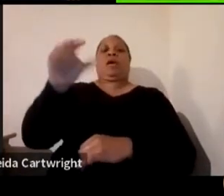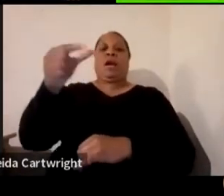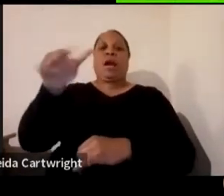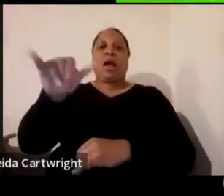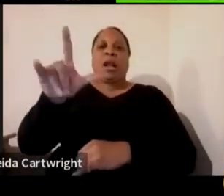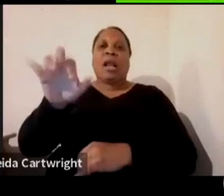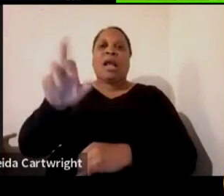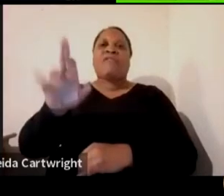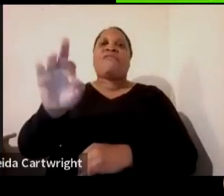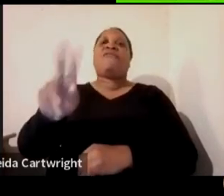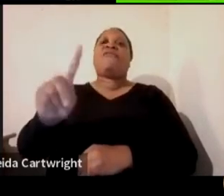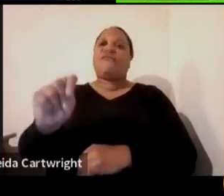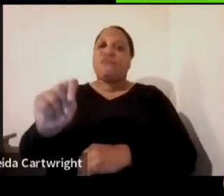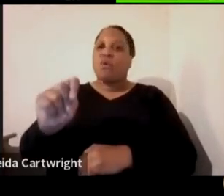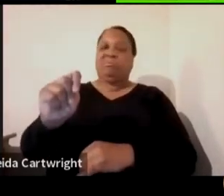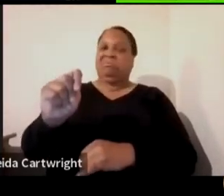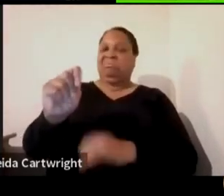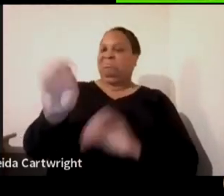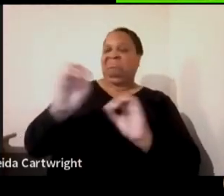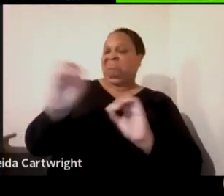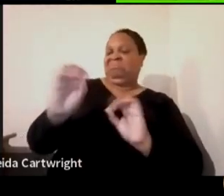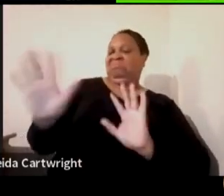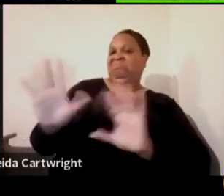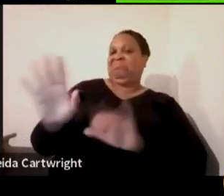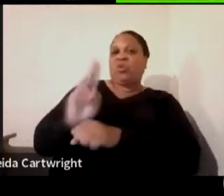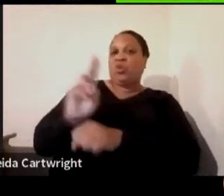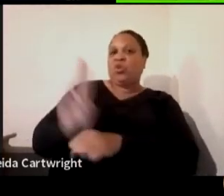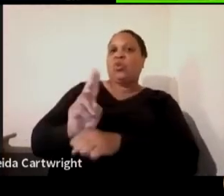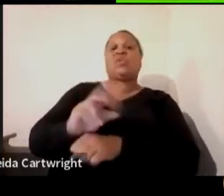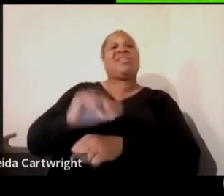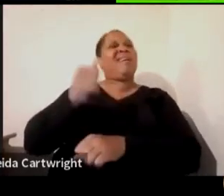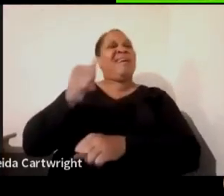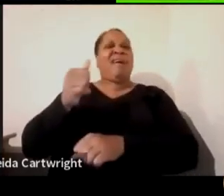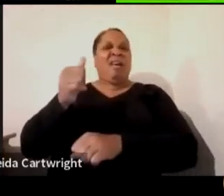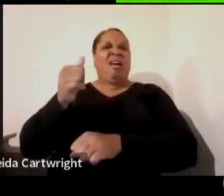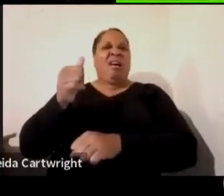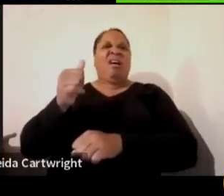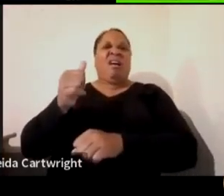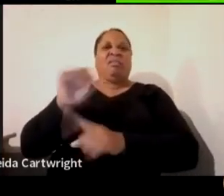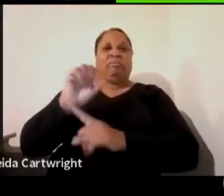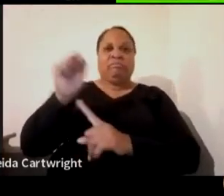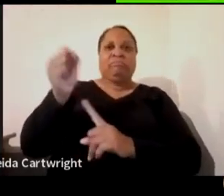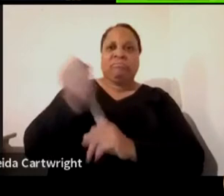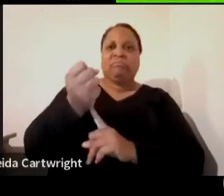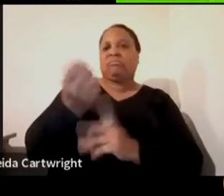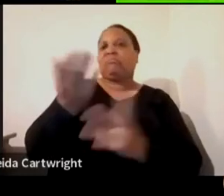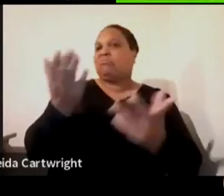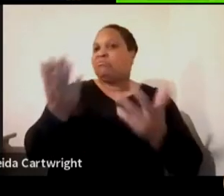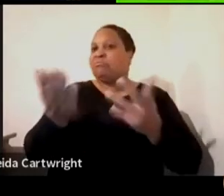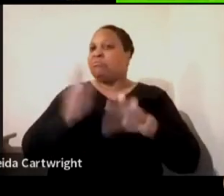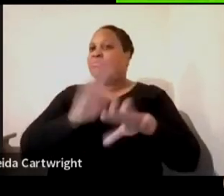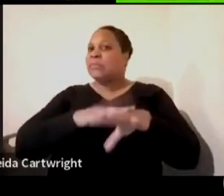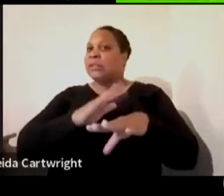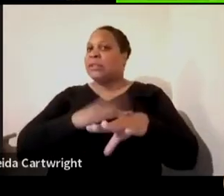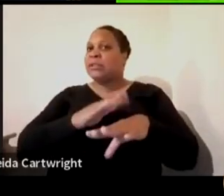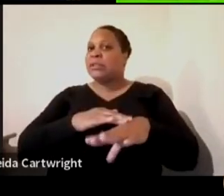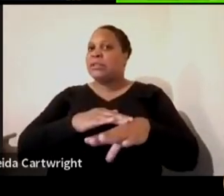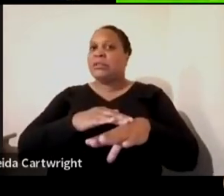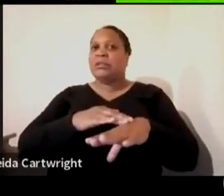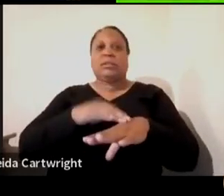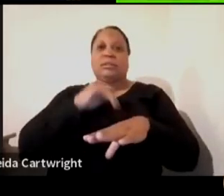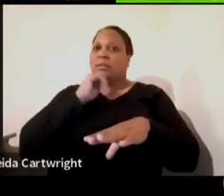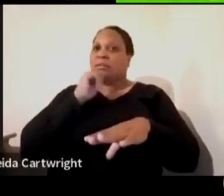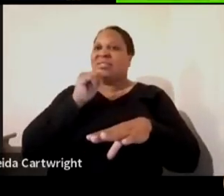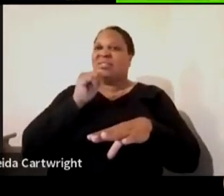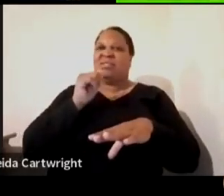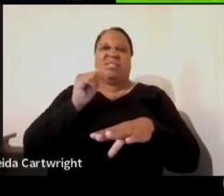vaccine. All other conditions are, in some cases, precautions or not even precautions